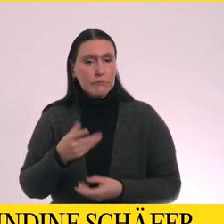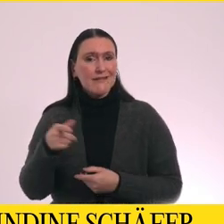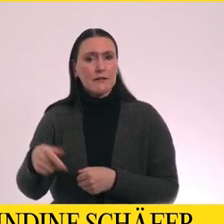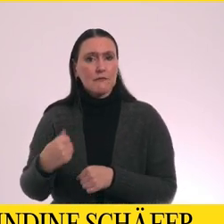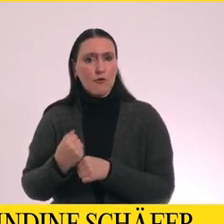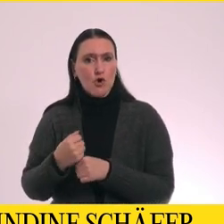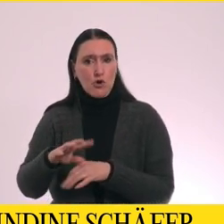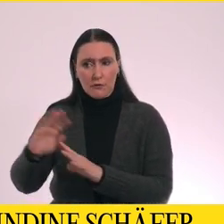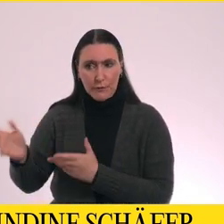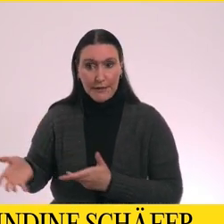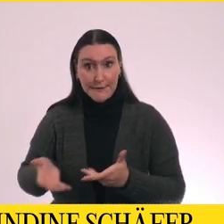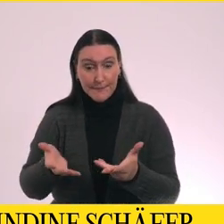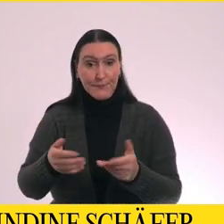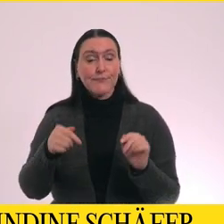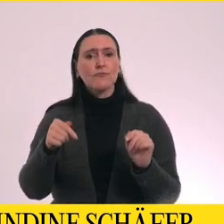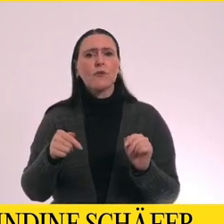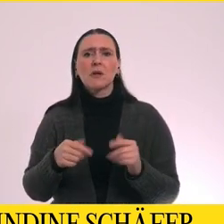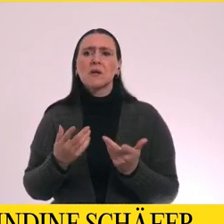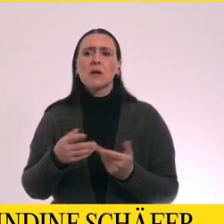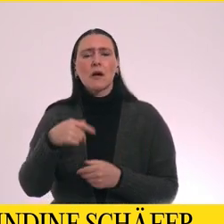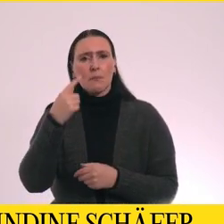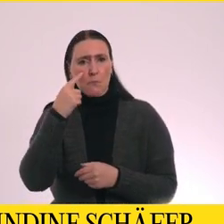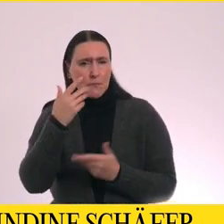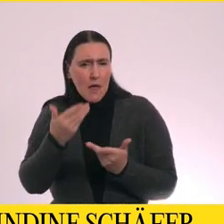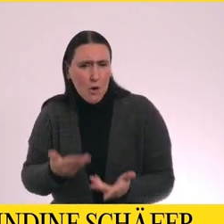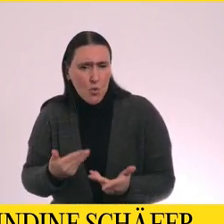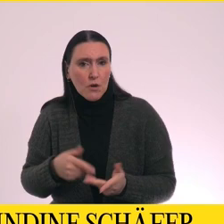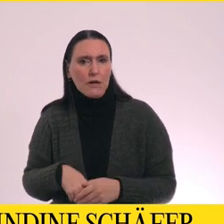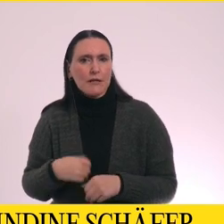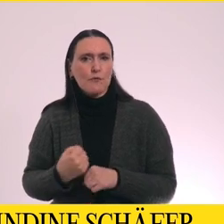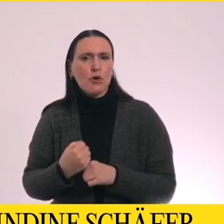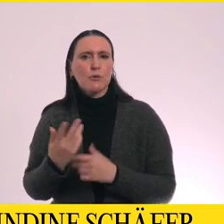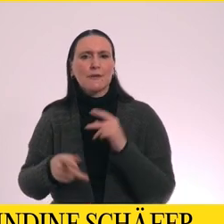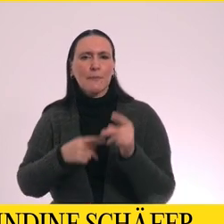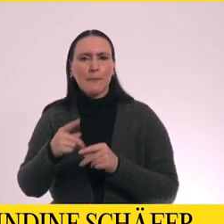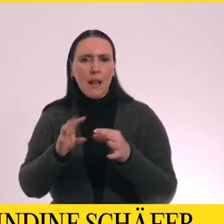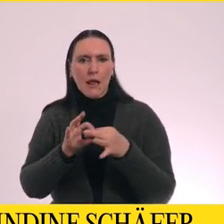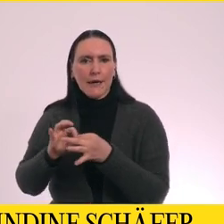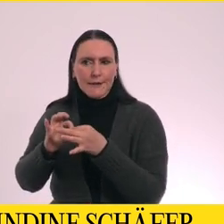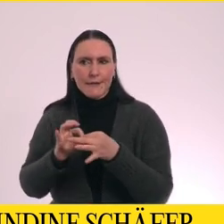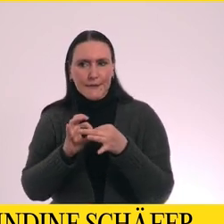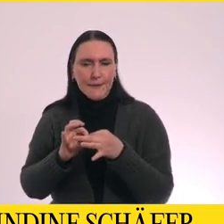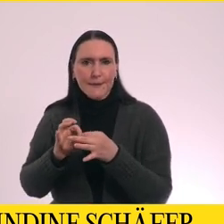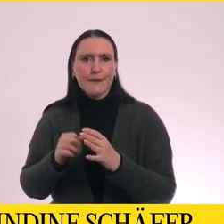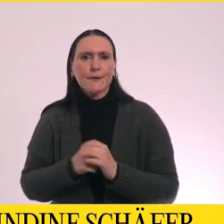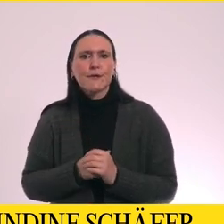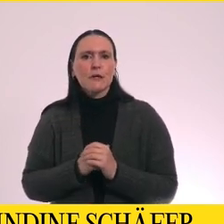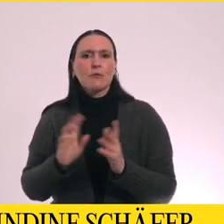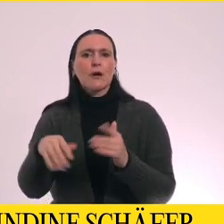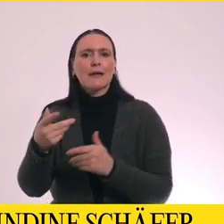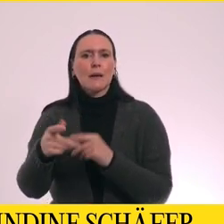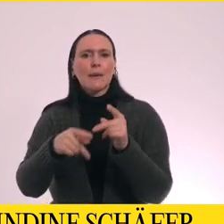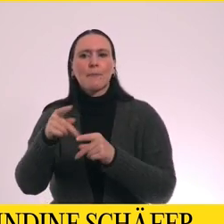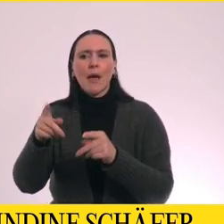we're working to create relationships with people who are living in care settings in and